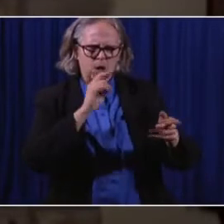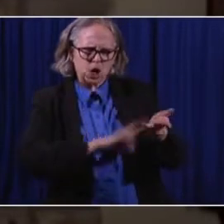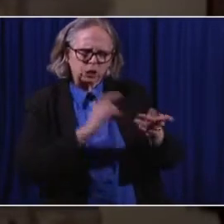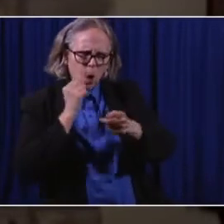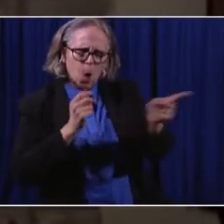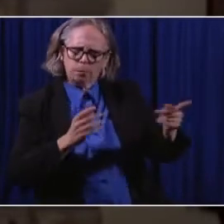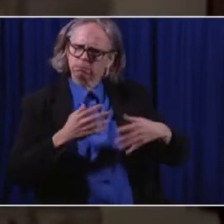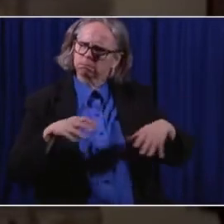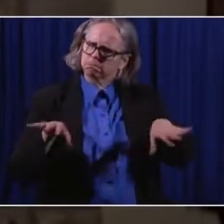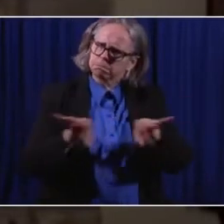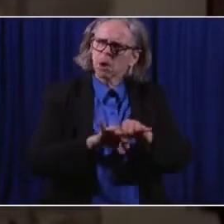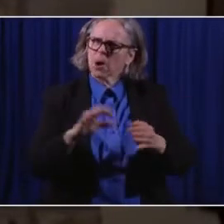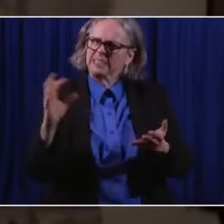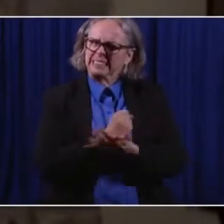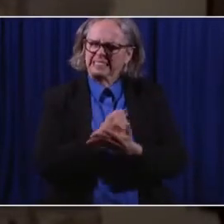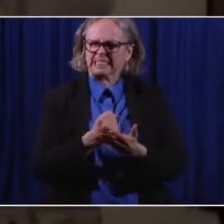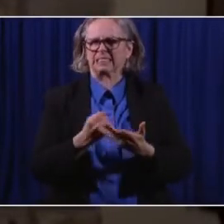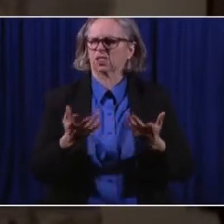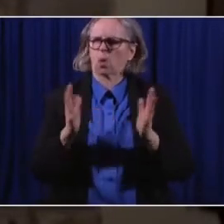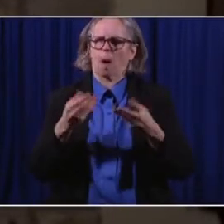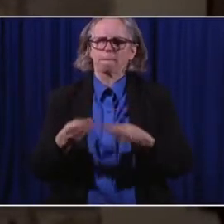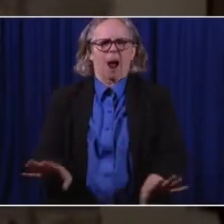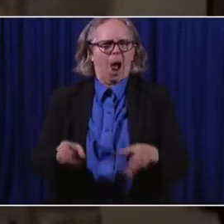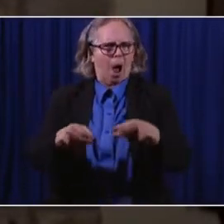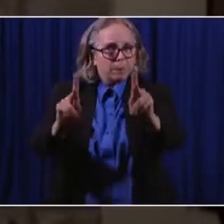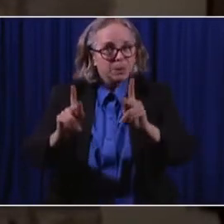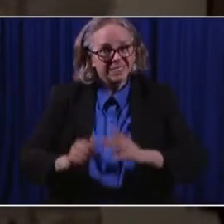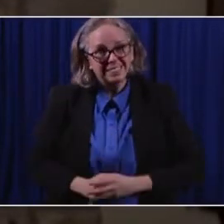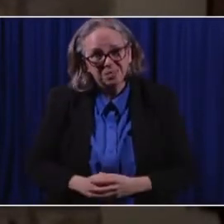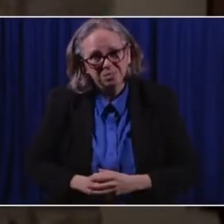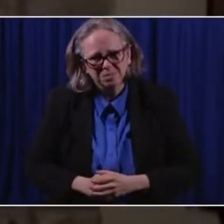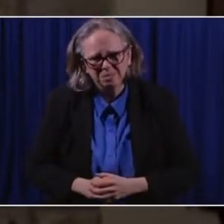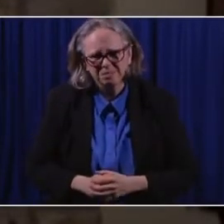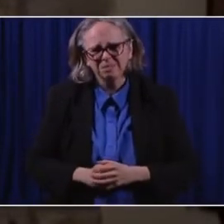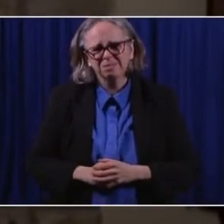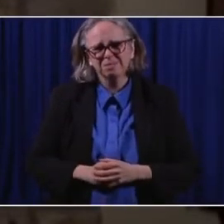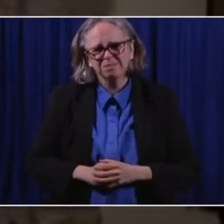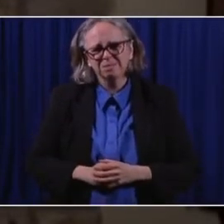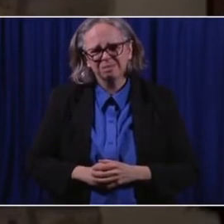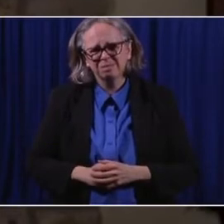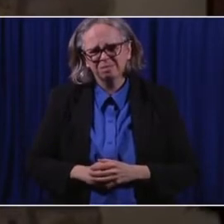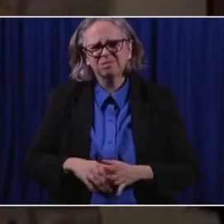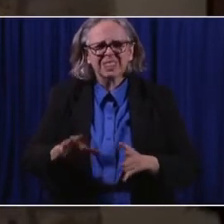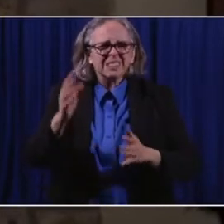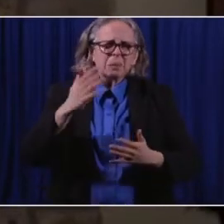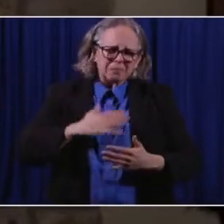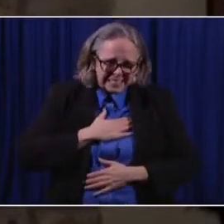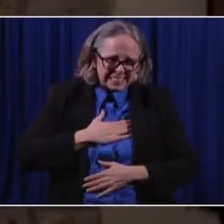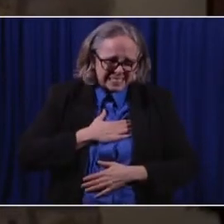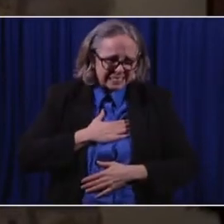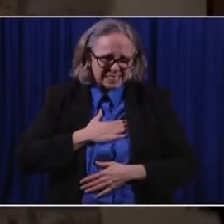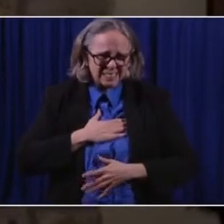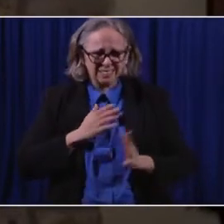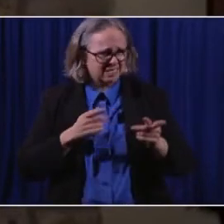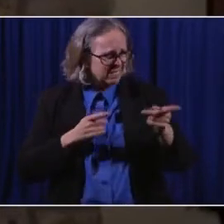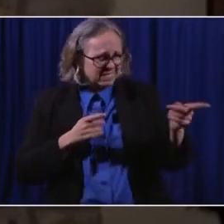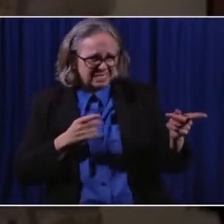first vaccination and then 3 weeks later, the second vaccination in the arms of anybody in your nursing home who wants